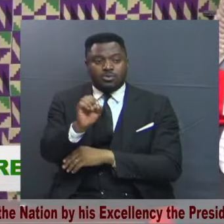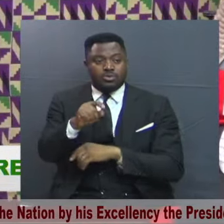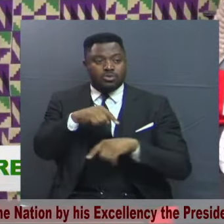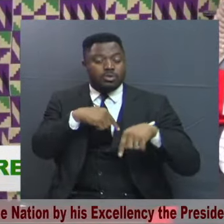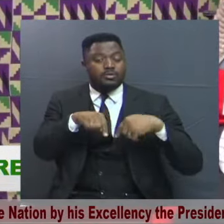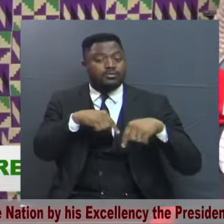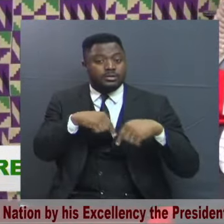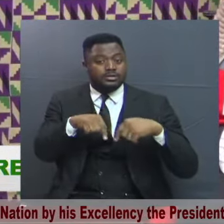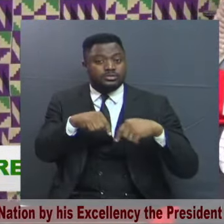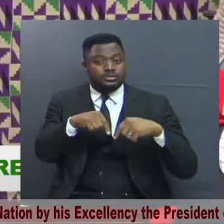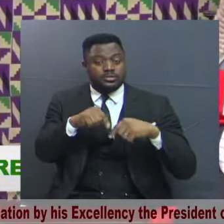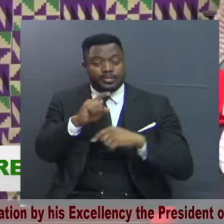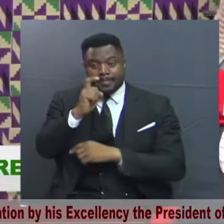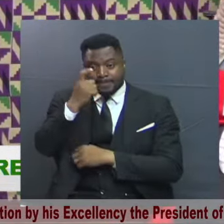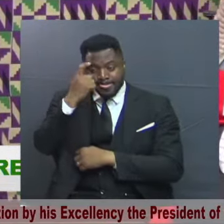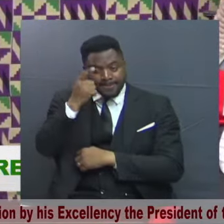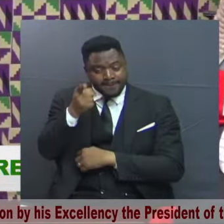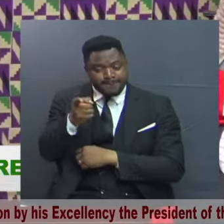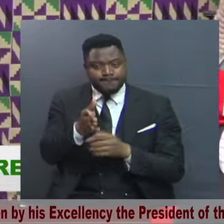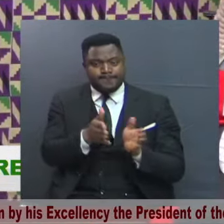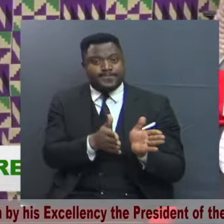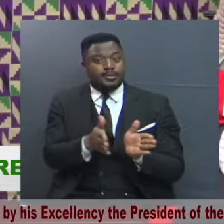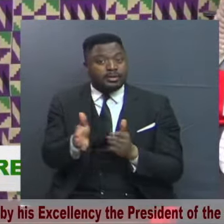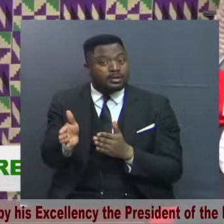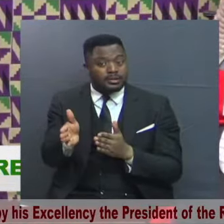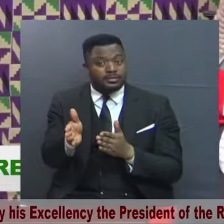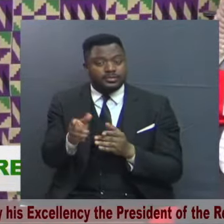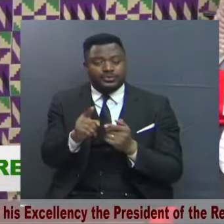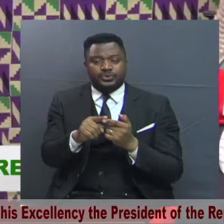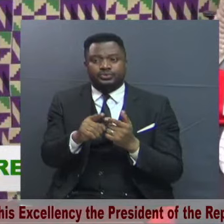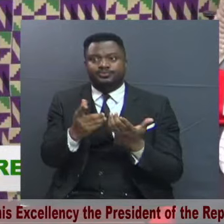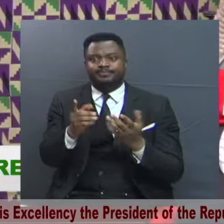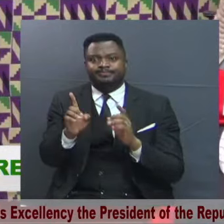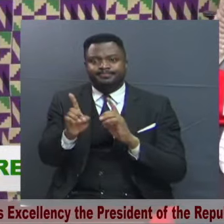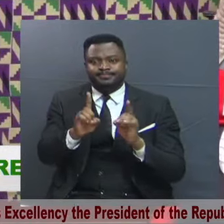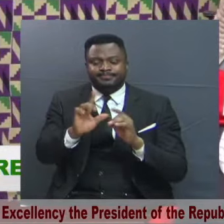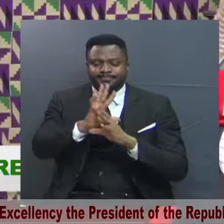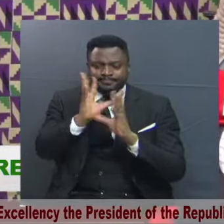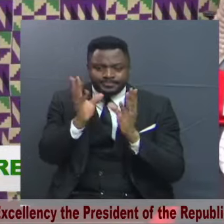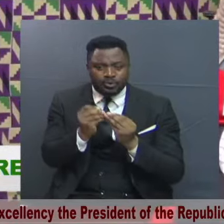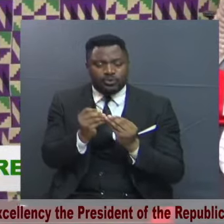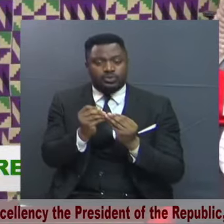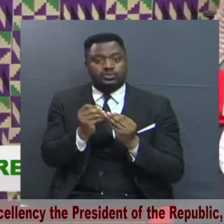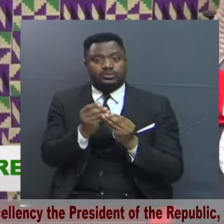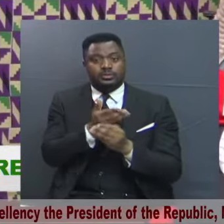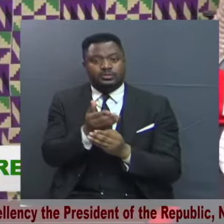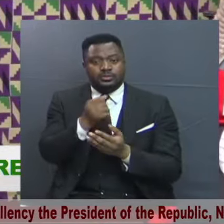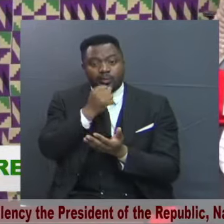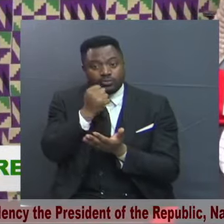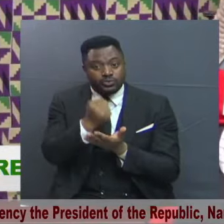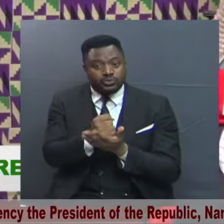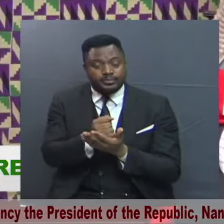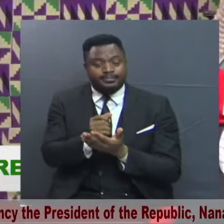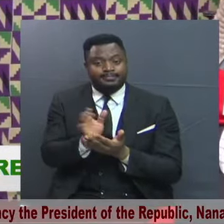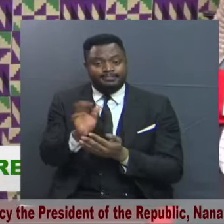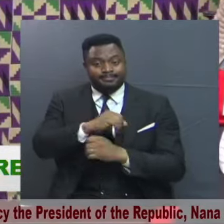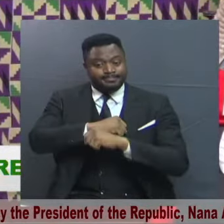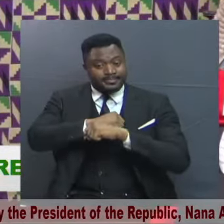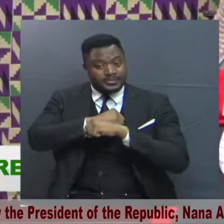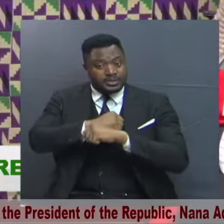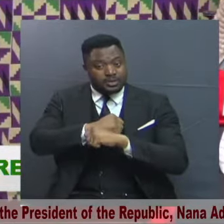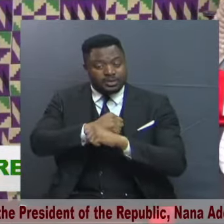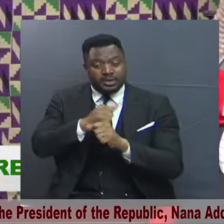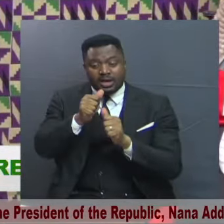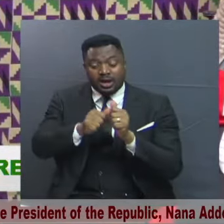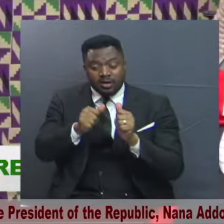conflict government is determined to do all it can to ensure that they Security in every inch